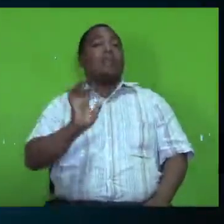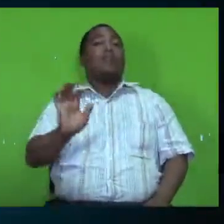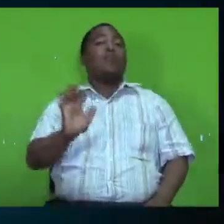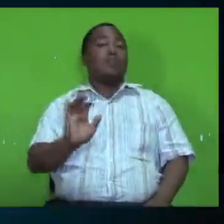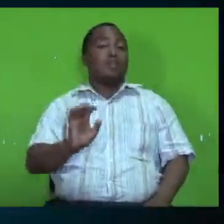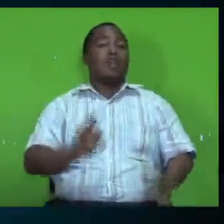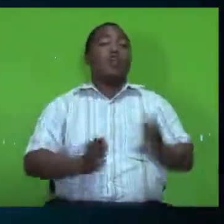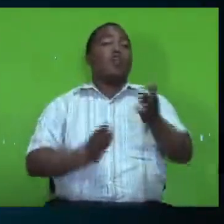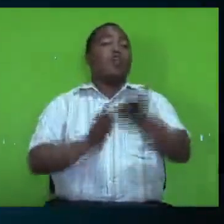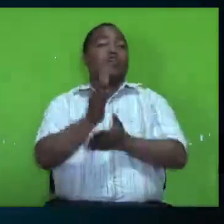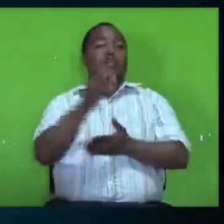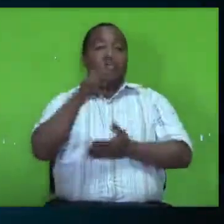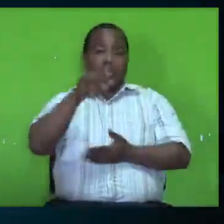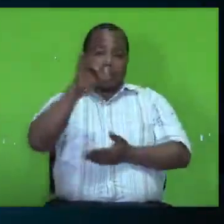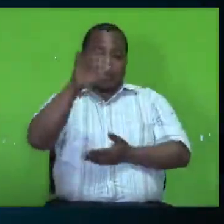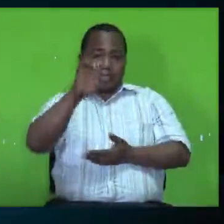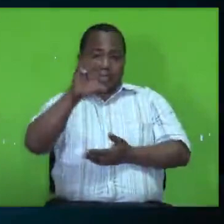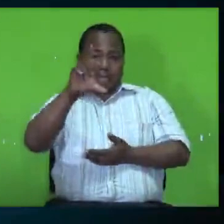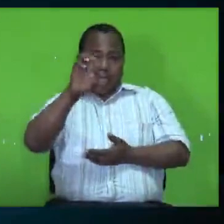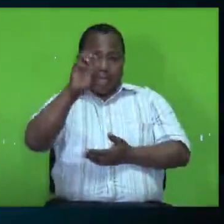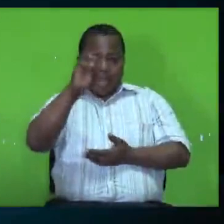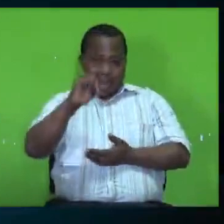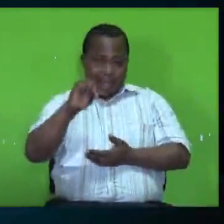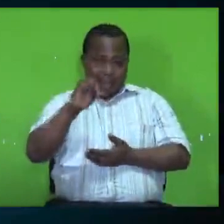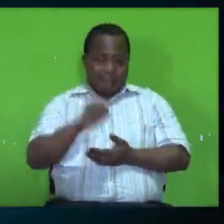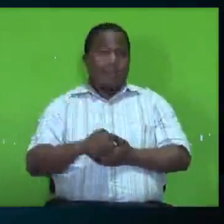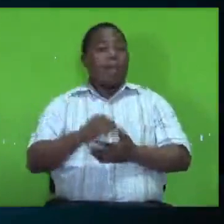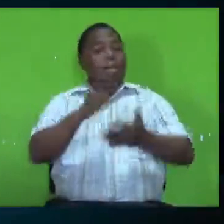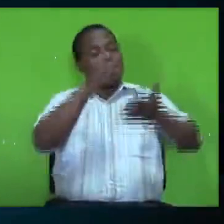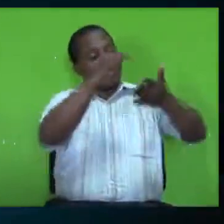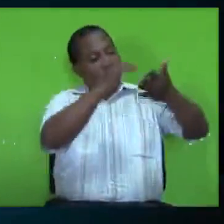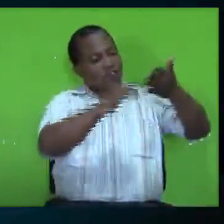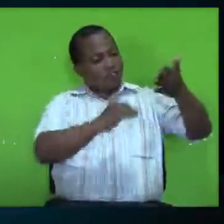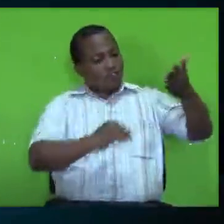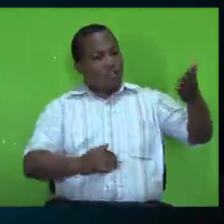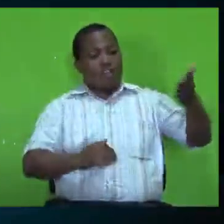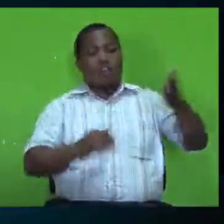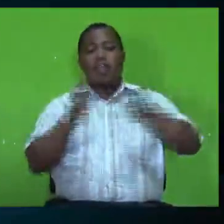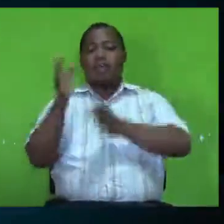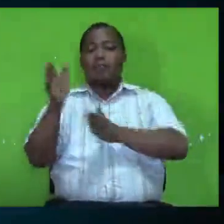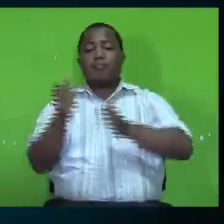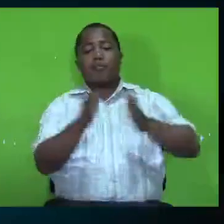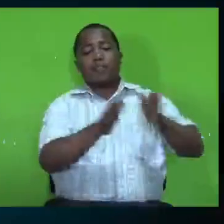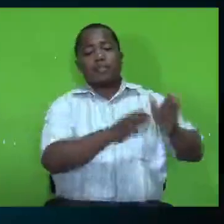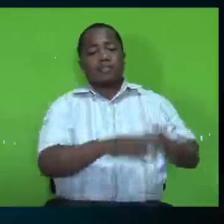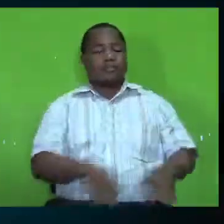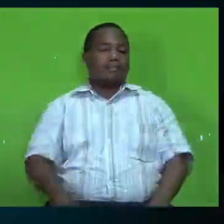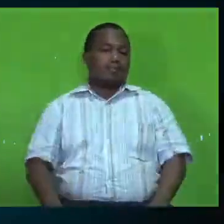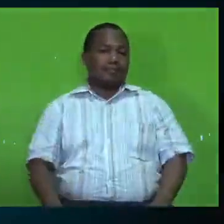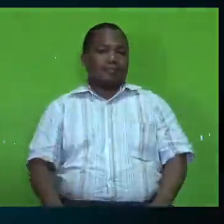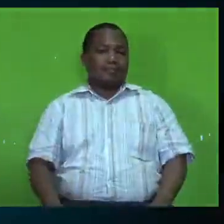up through xylem vessels by following process.